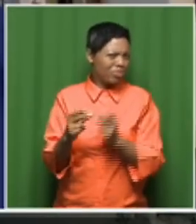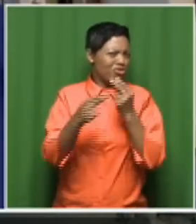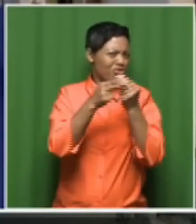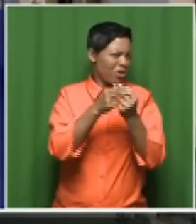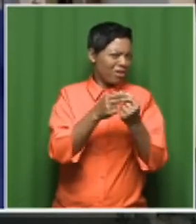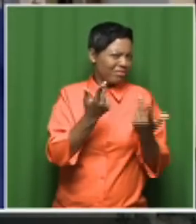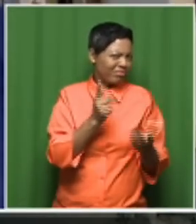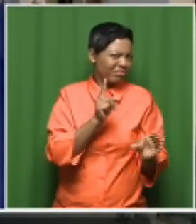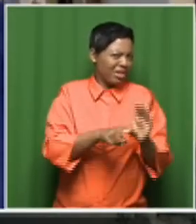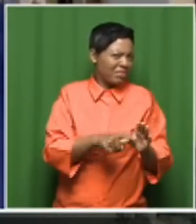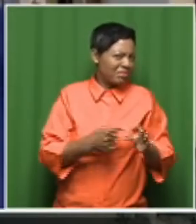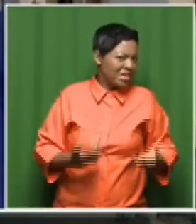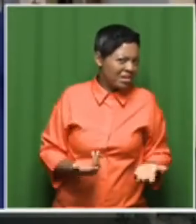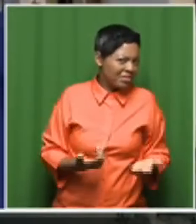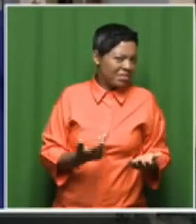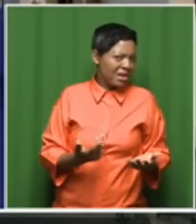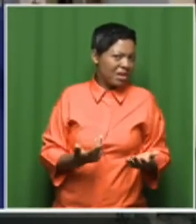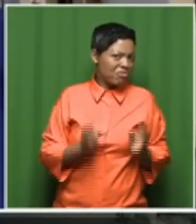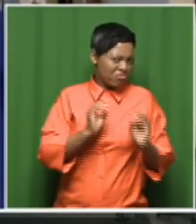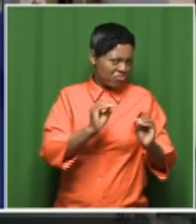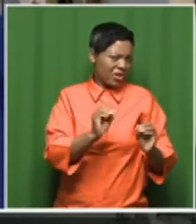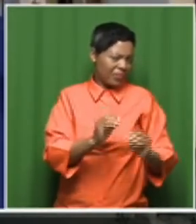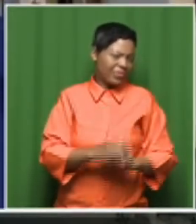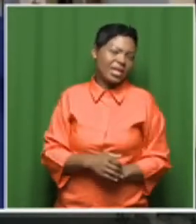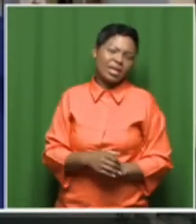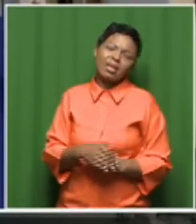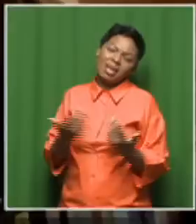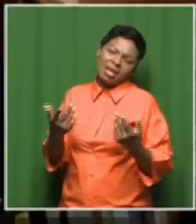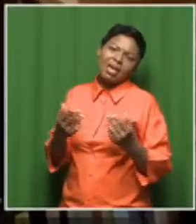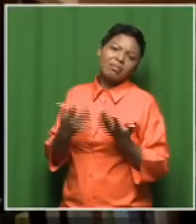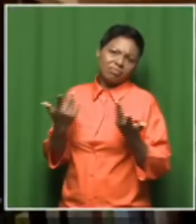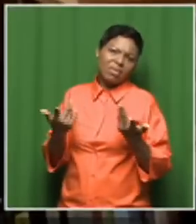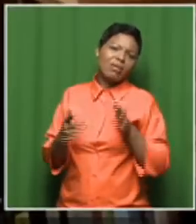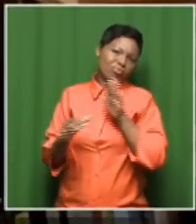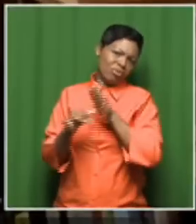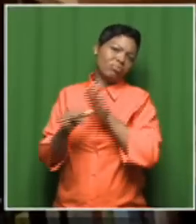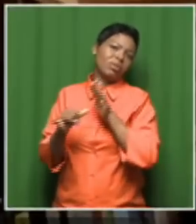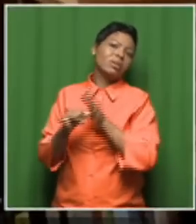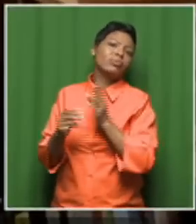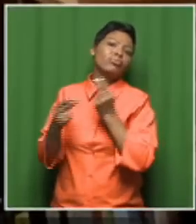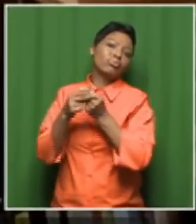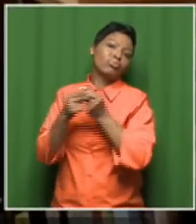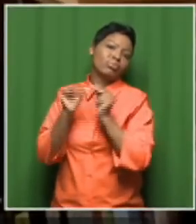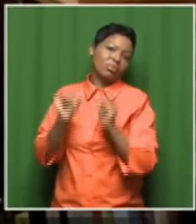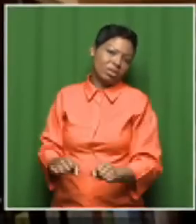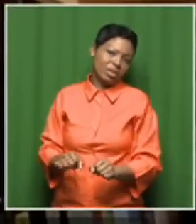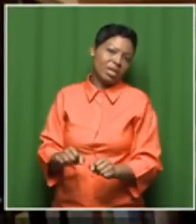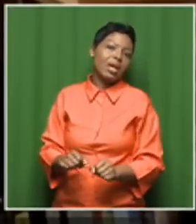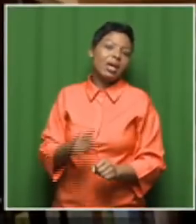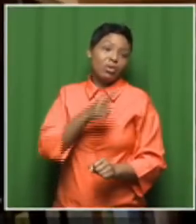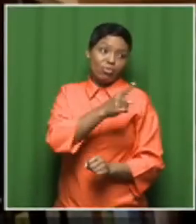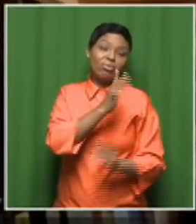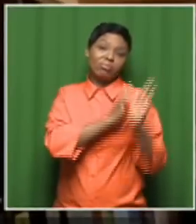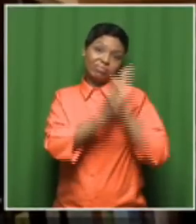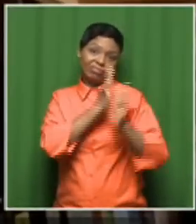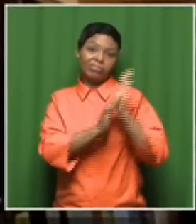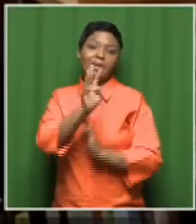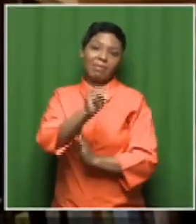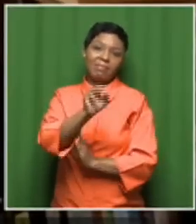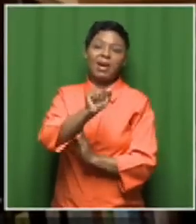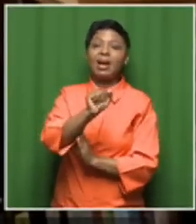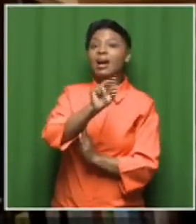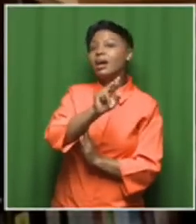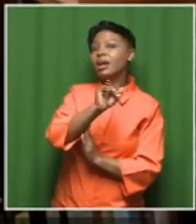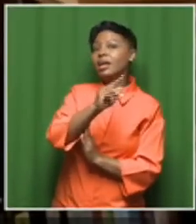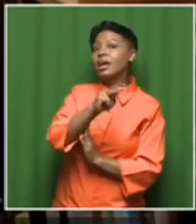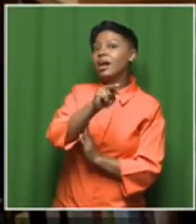I think there's some credibility. I think a lot of credibility has been lost. And you mentioning Marikana is really accurate. Because here we had a